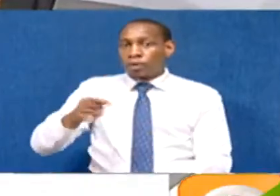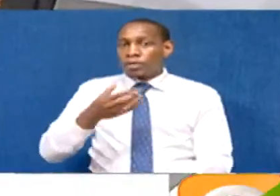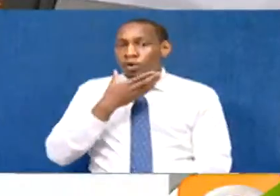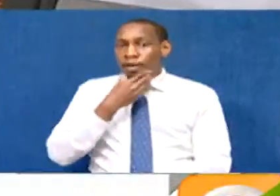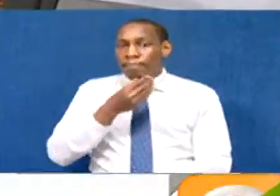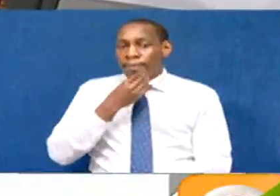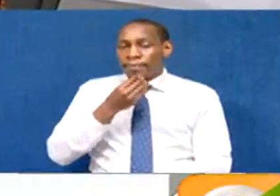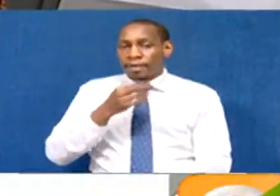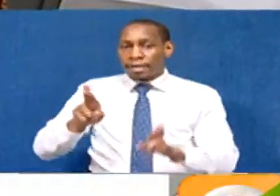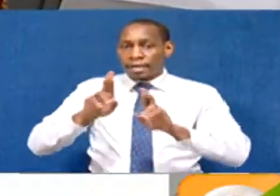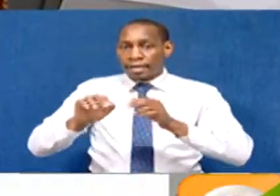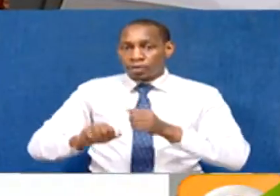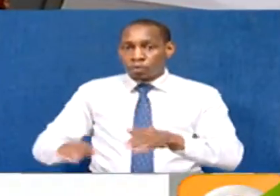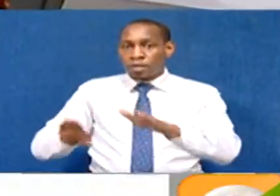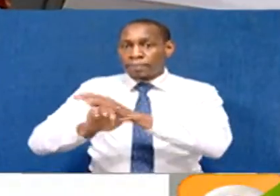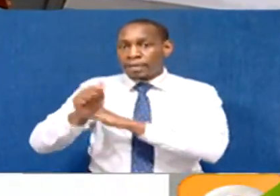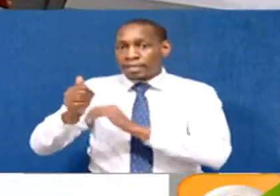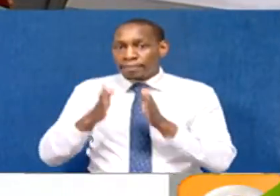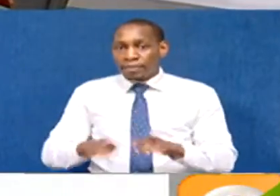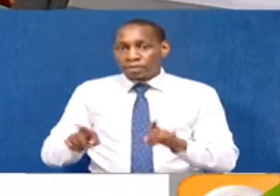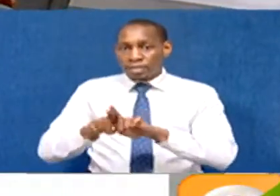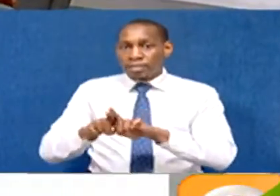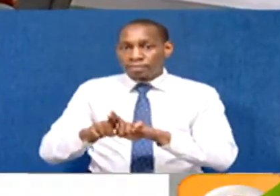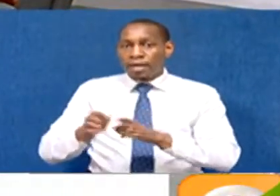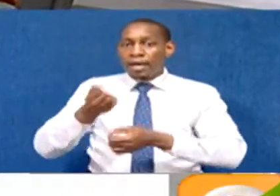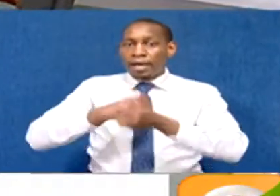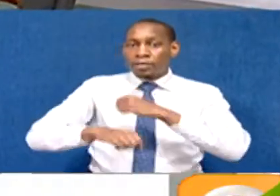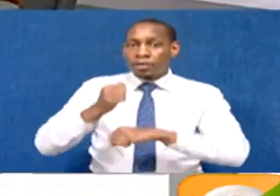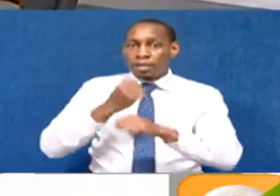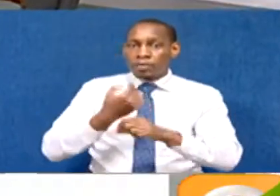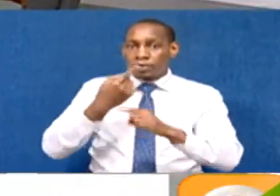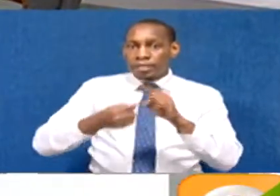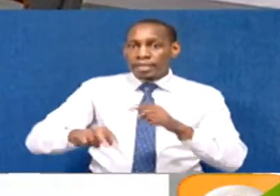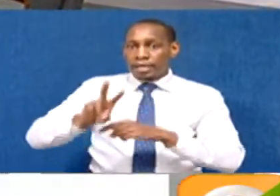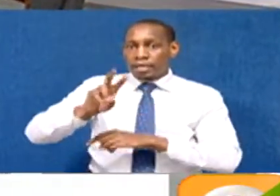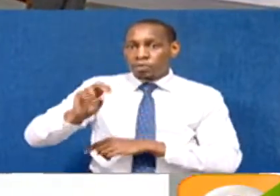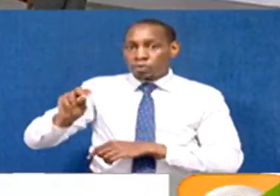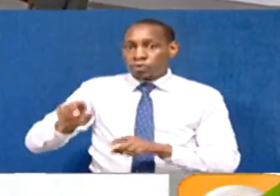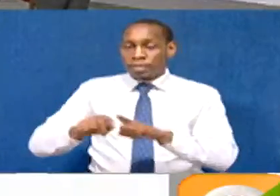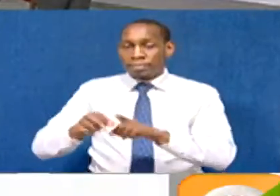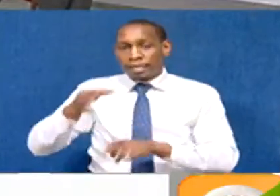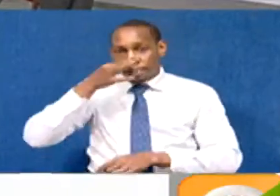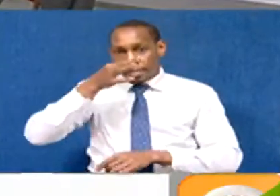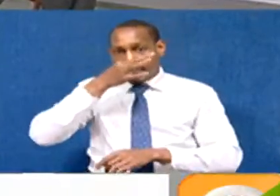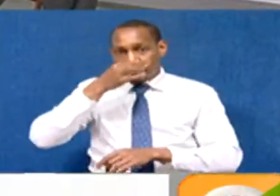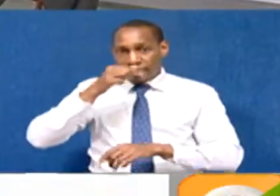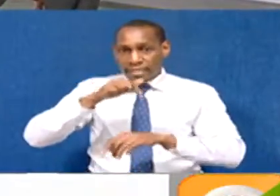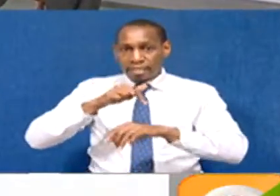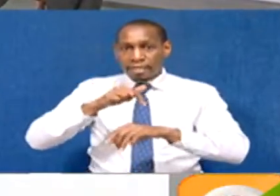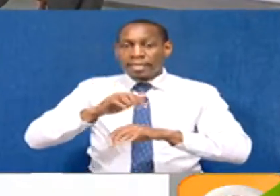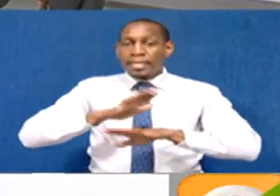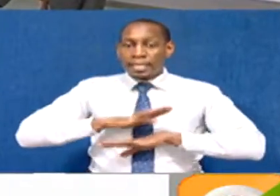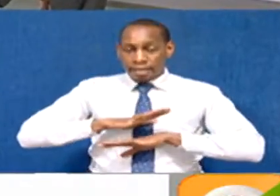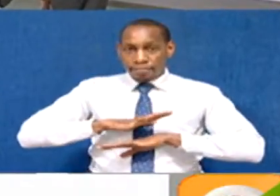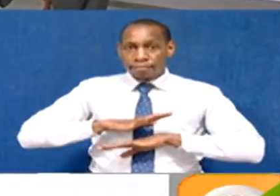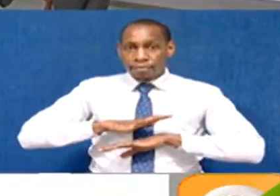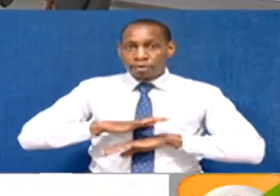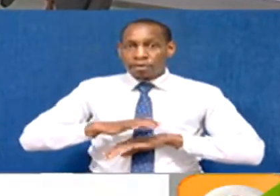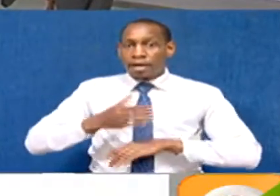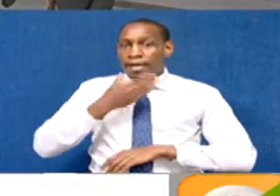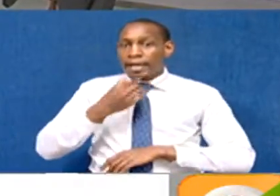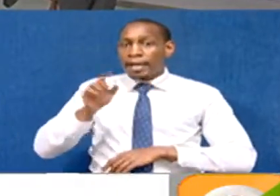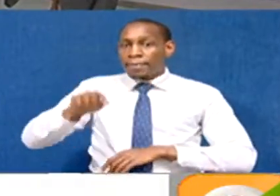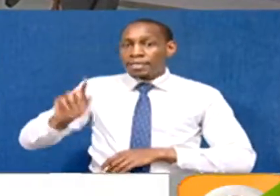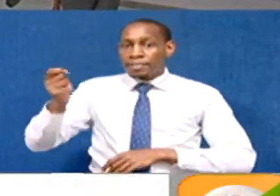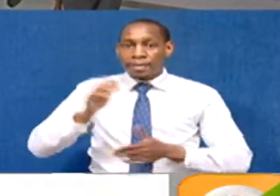to backing somebody like he did in 2002, the Kibaki Tosha moment? Is Baba open to that? Baba, or does he have to be the presidential